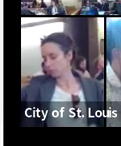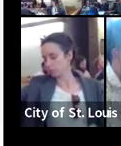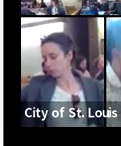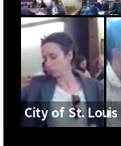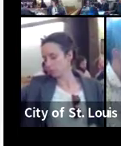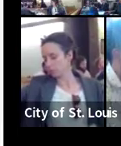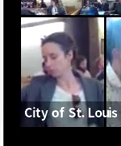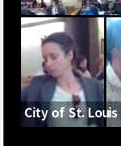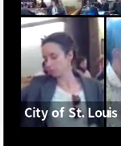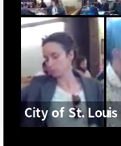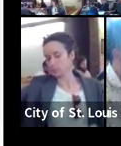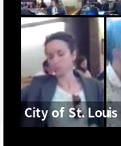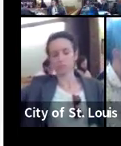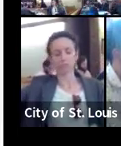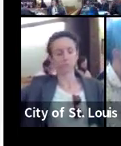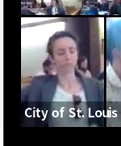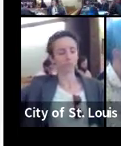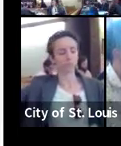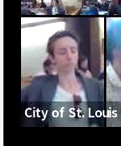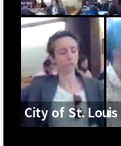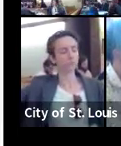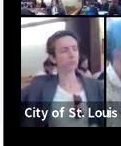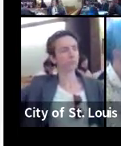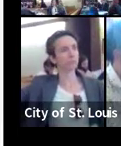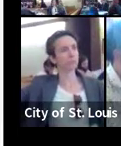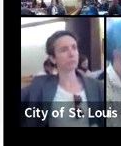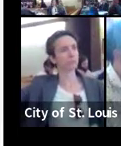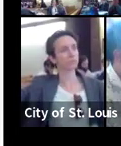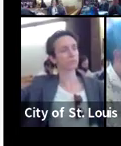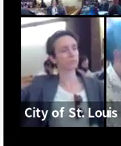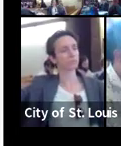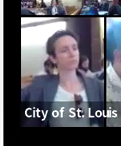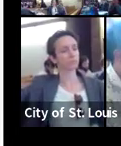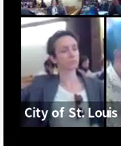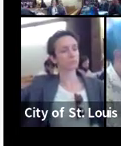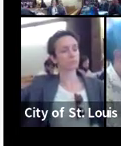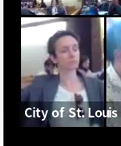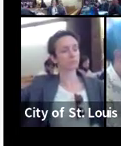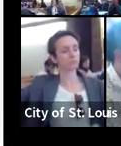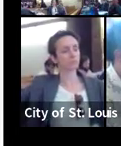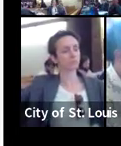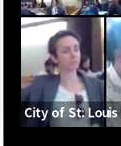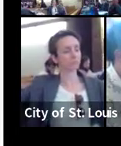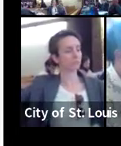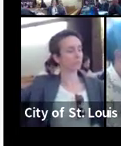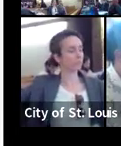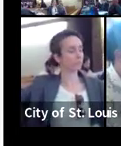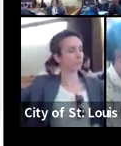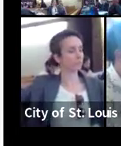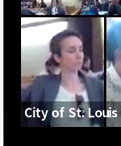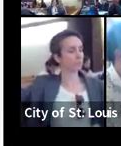seeing a change in your physical environment. So that's the first bullet is beginning to identify early